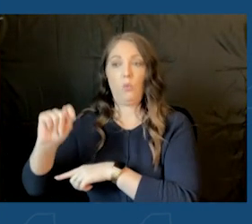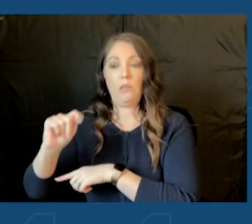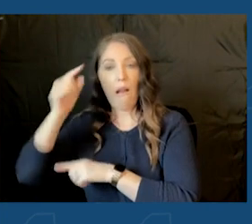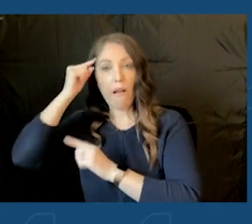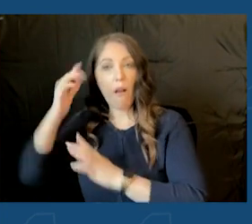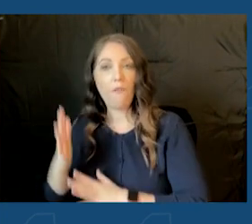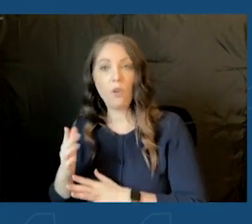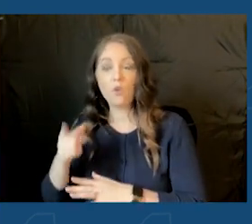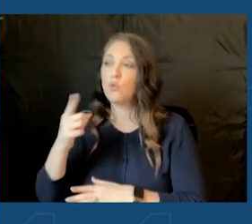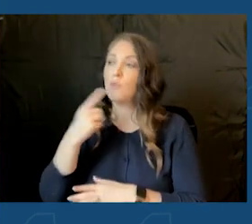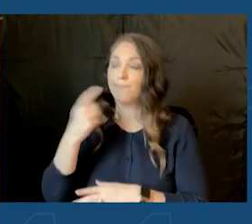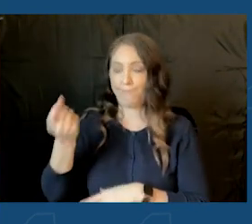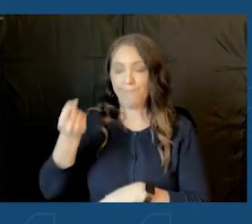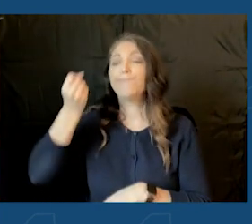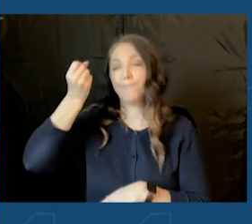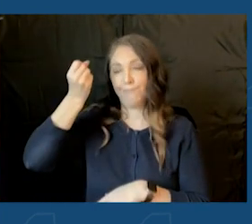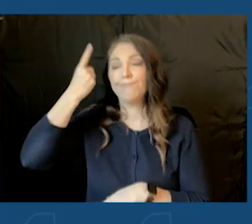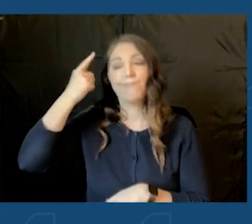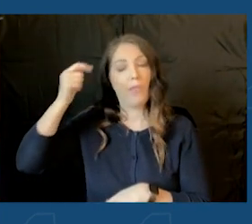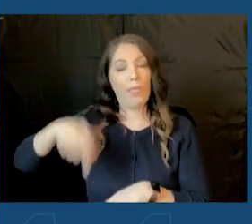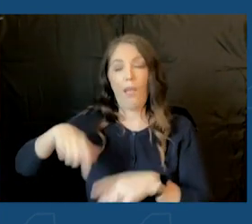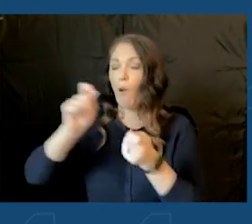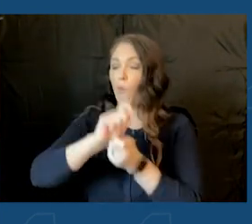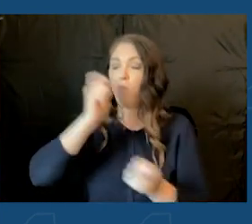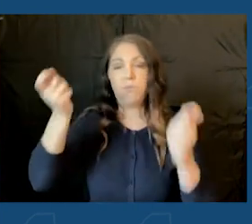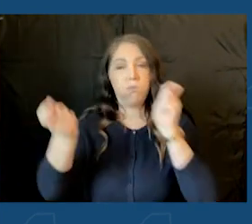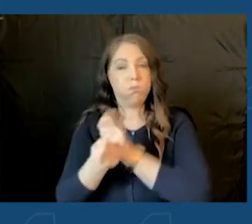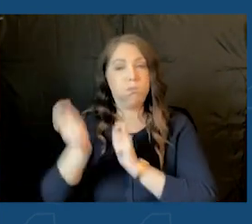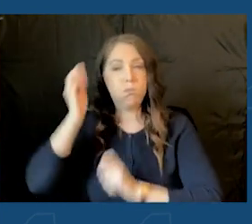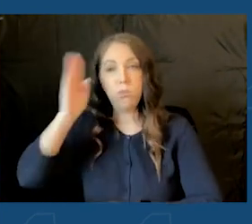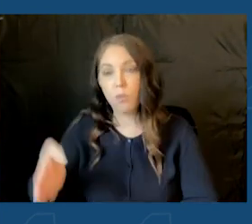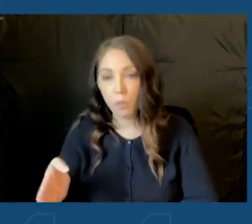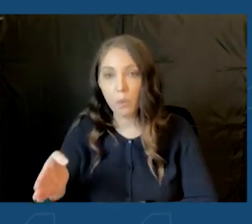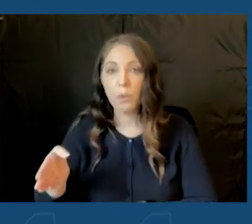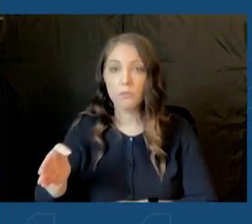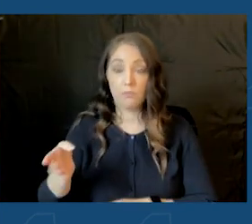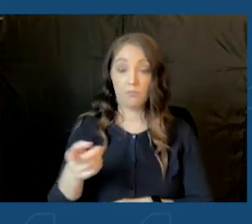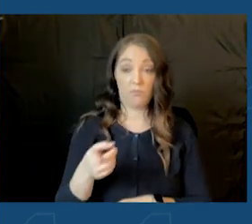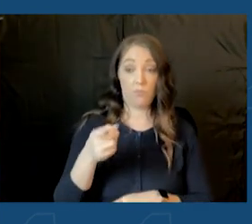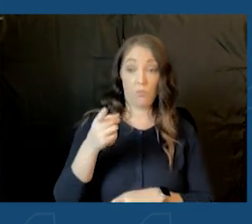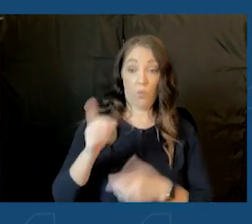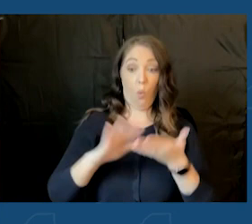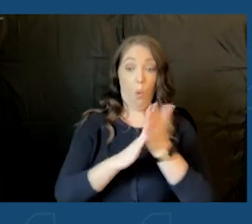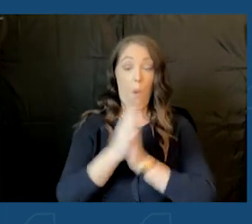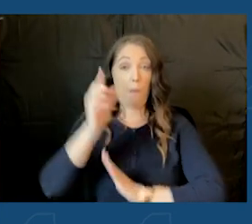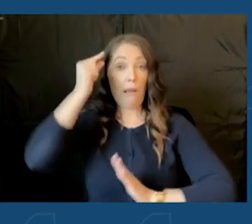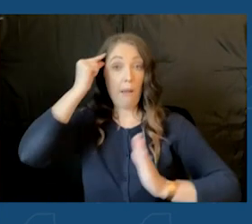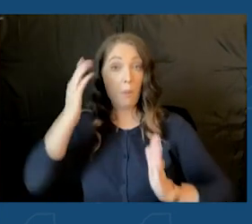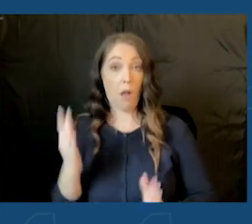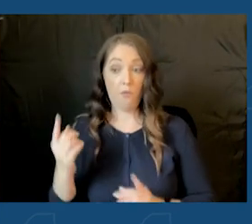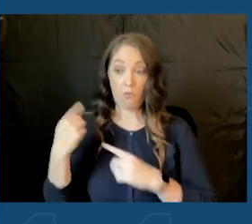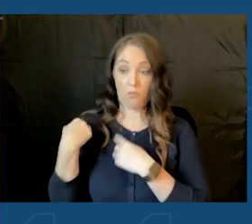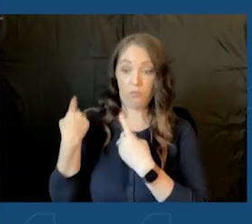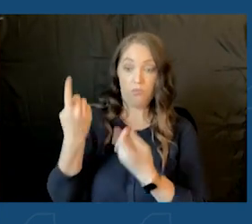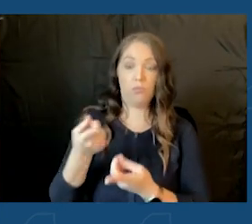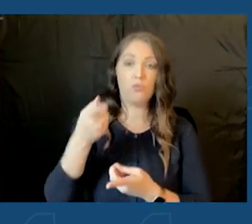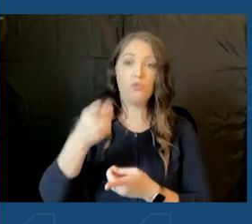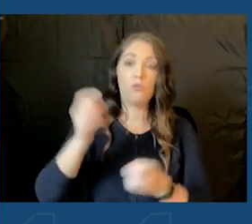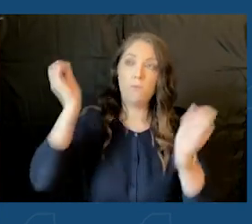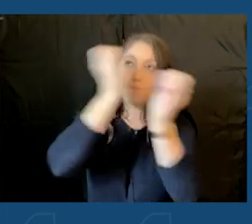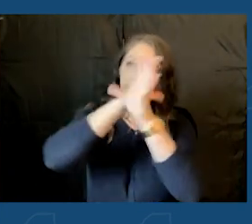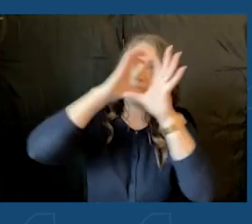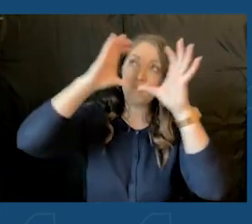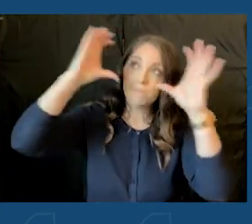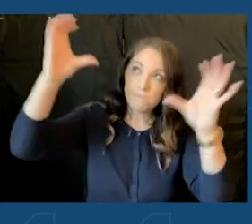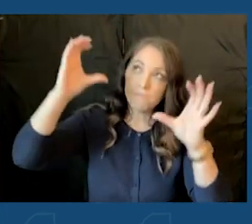what transformation this would bring. And since you became governor, you've continued to advance a vision about how major